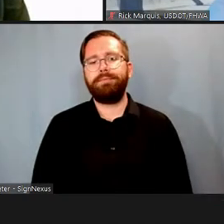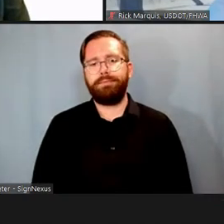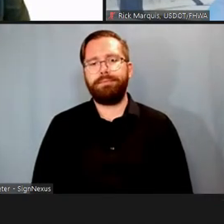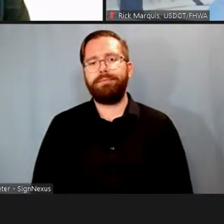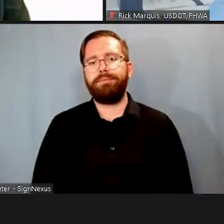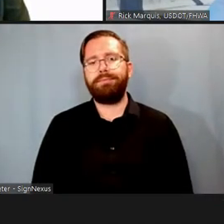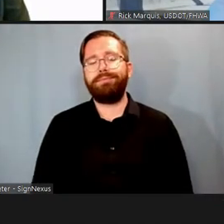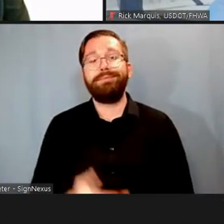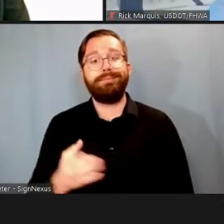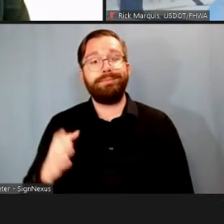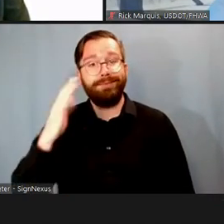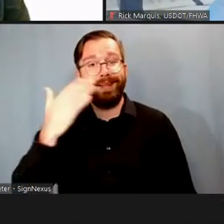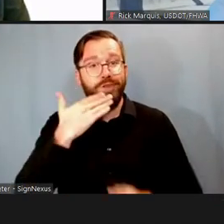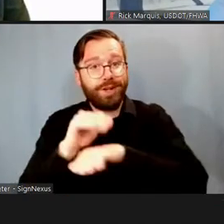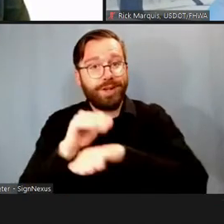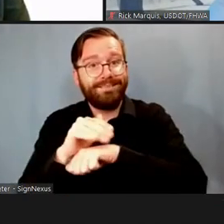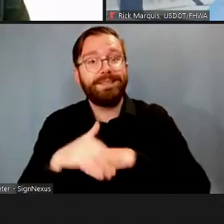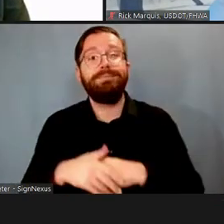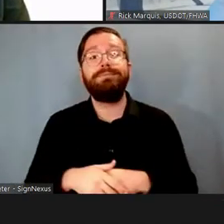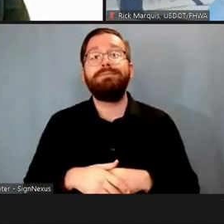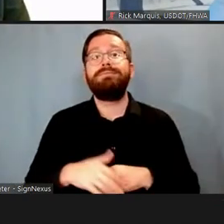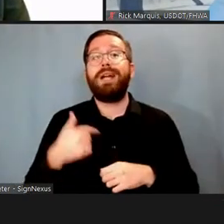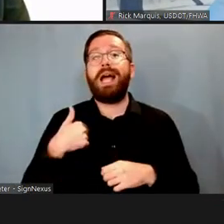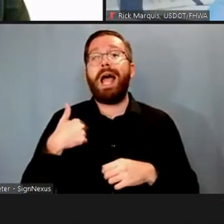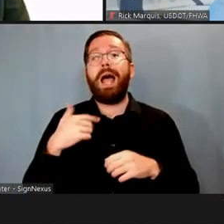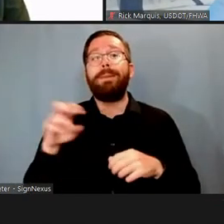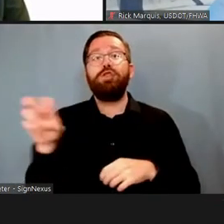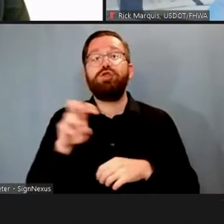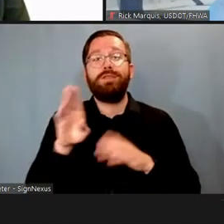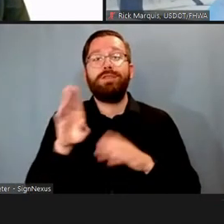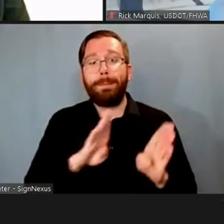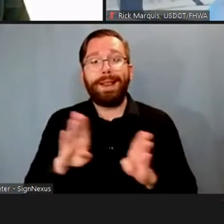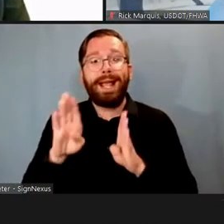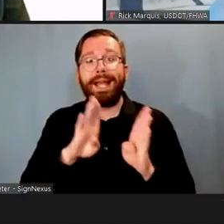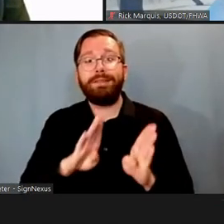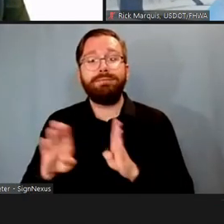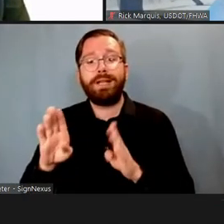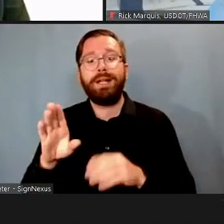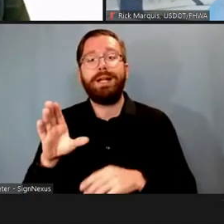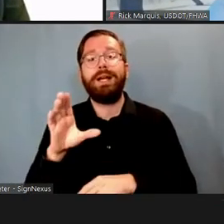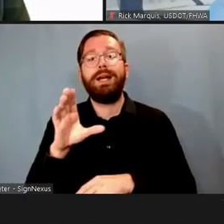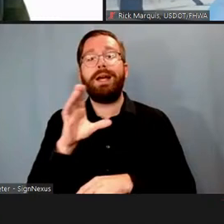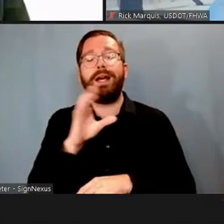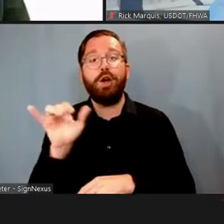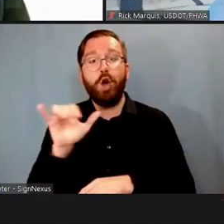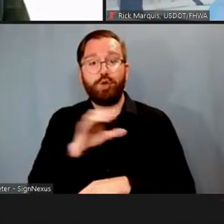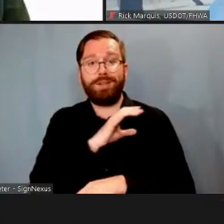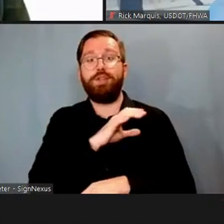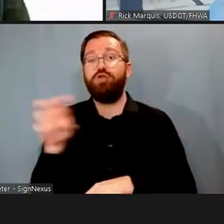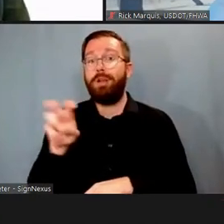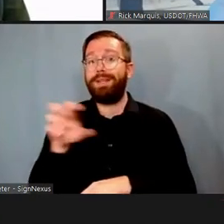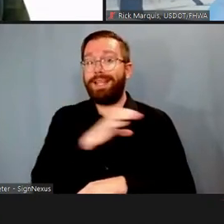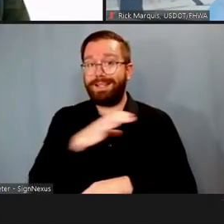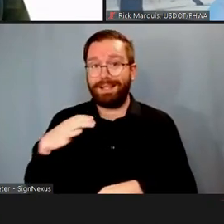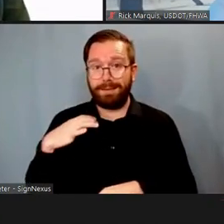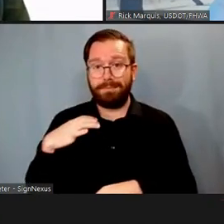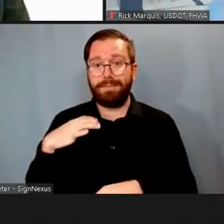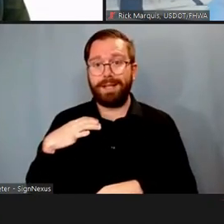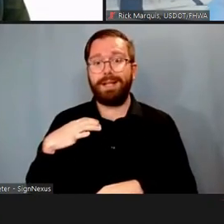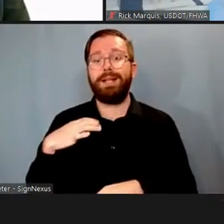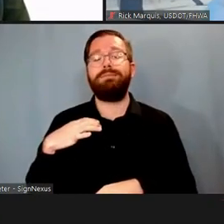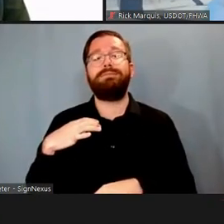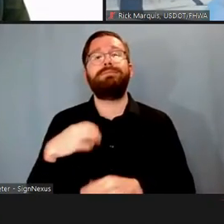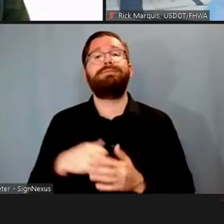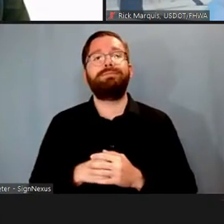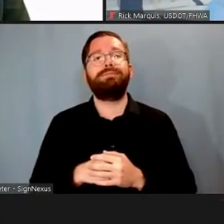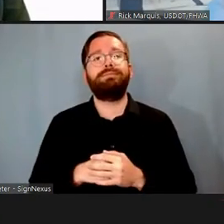good evening i am a transportation planner and co-chair of community board 8 manhattan's transportation committee and congestion pricing task force though my